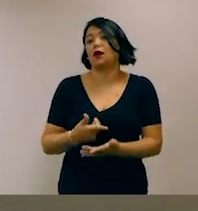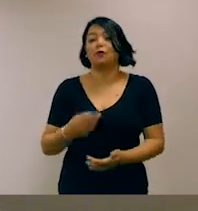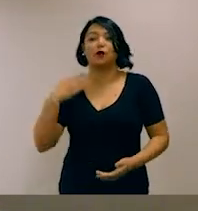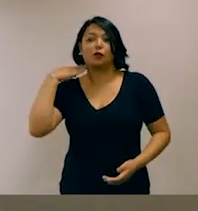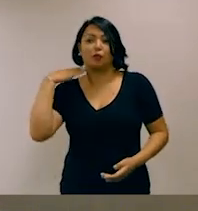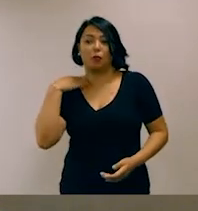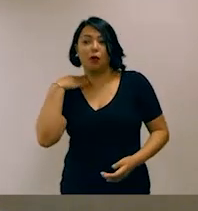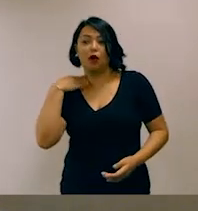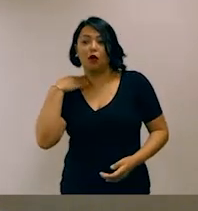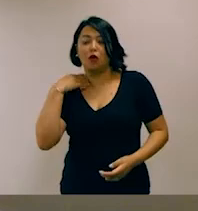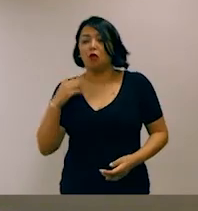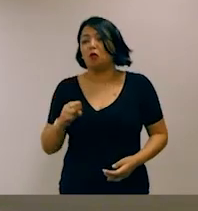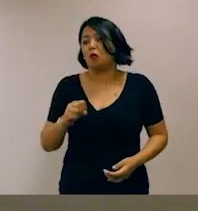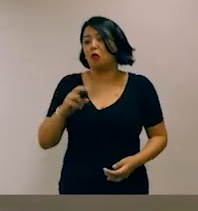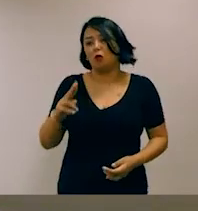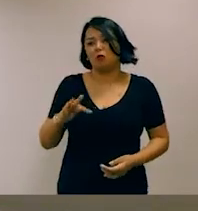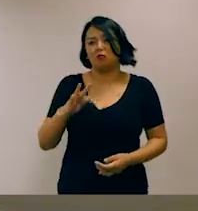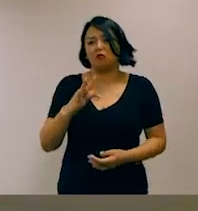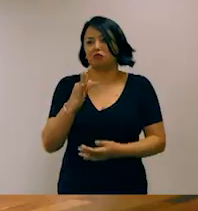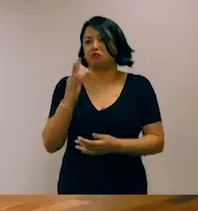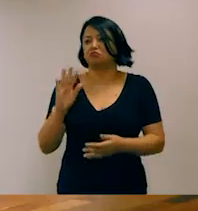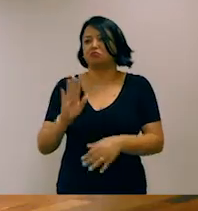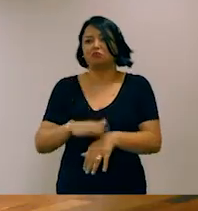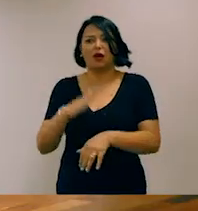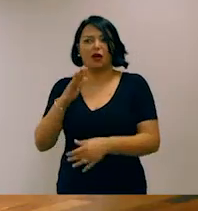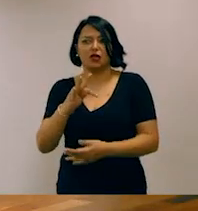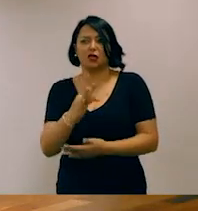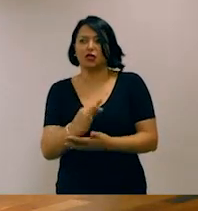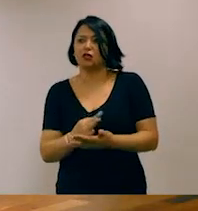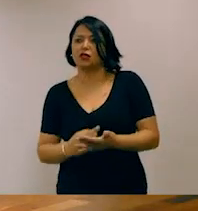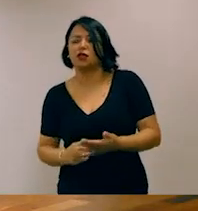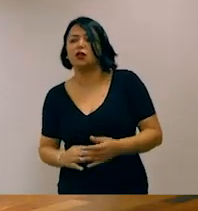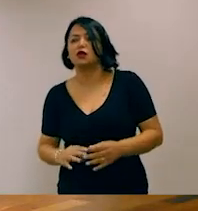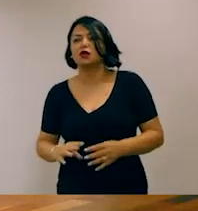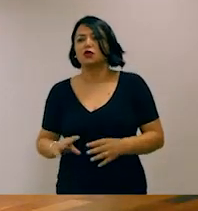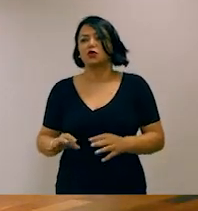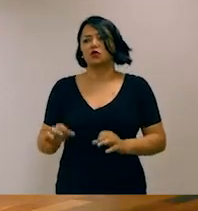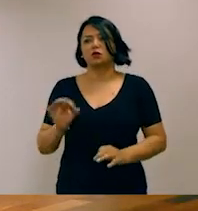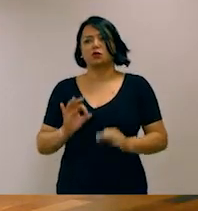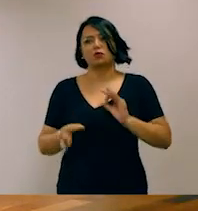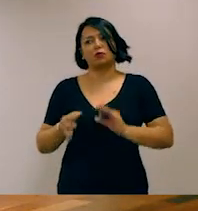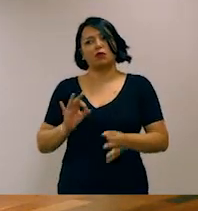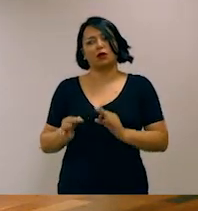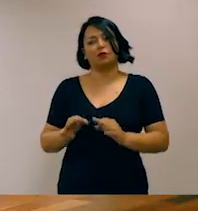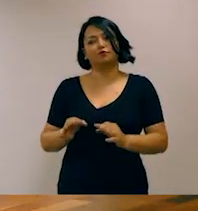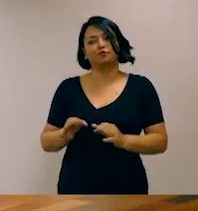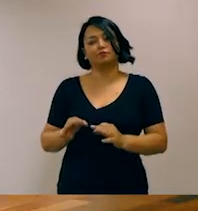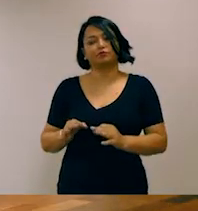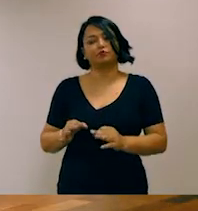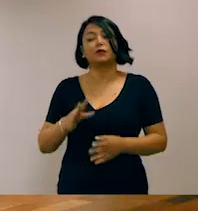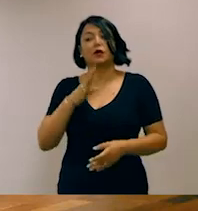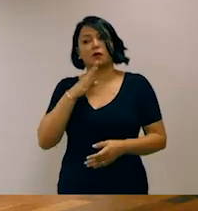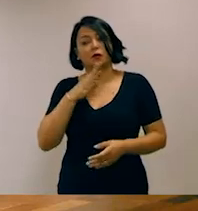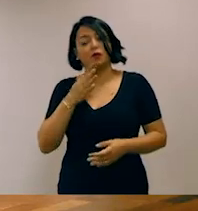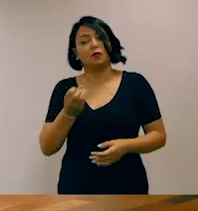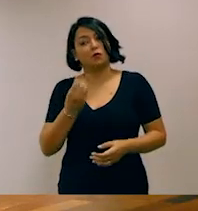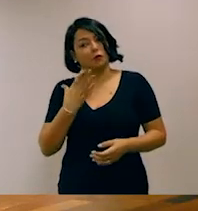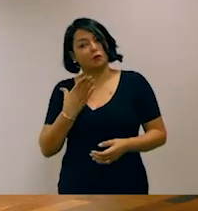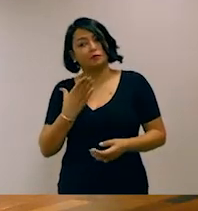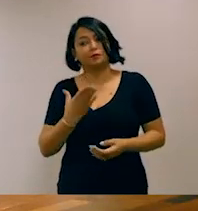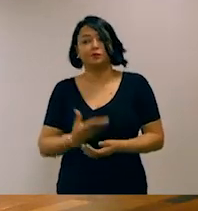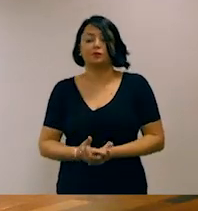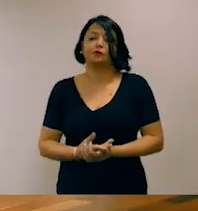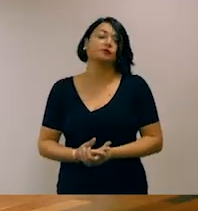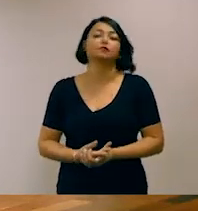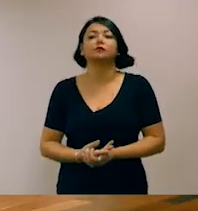document of payment from the bank that is scanned, or well-formatted documents that